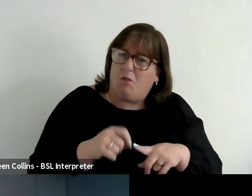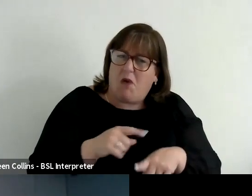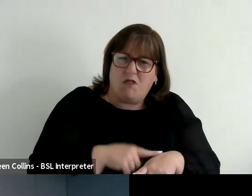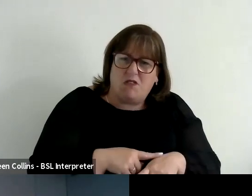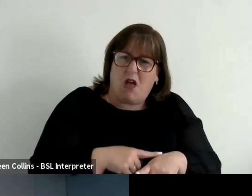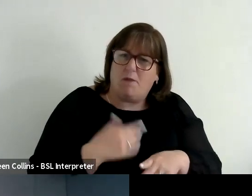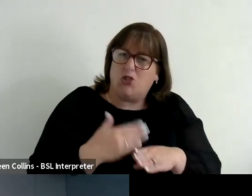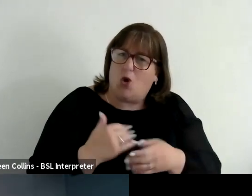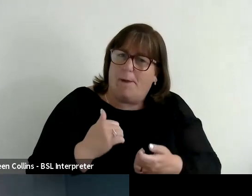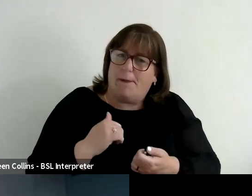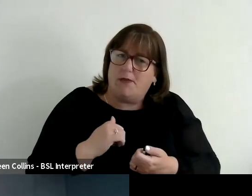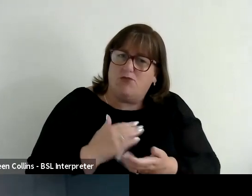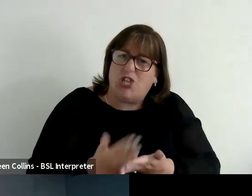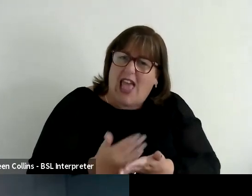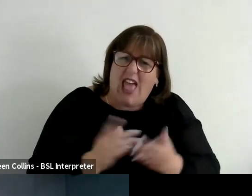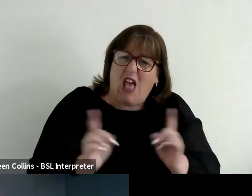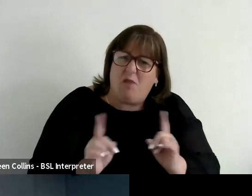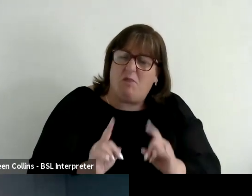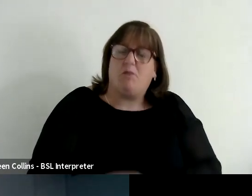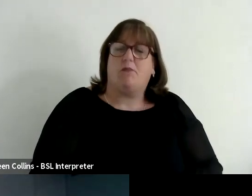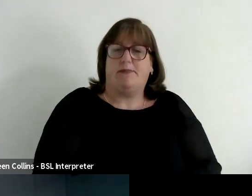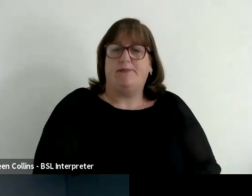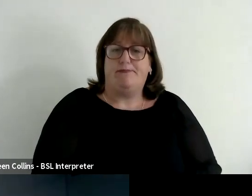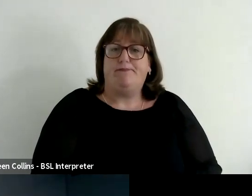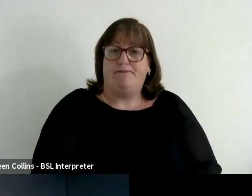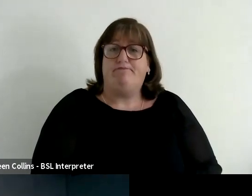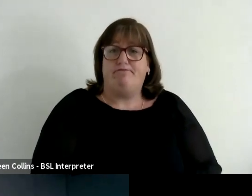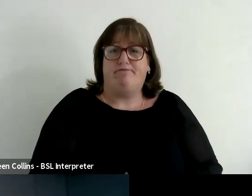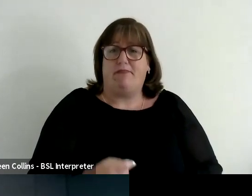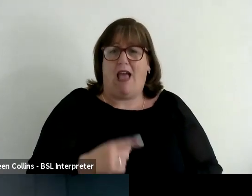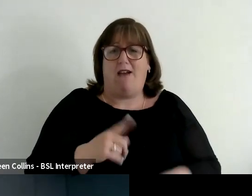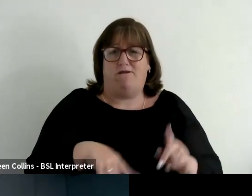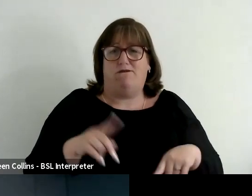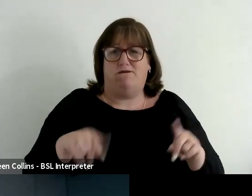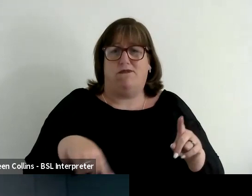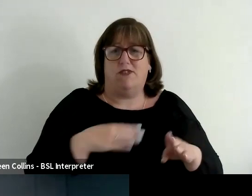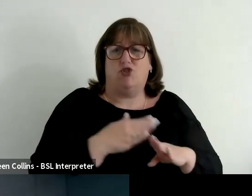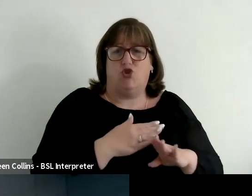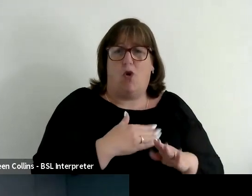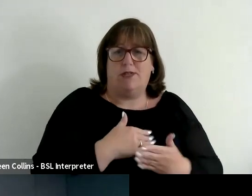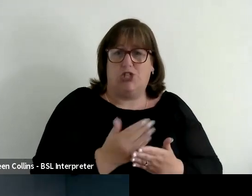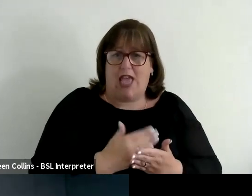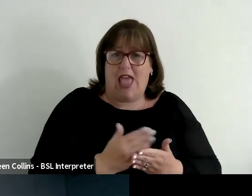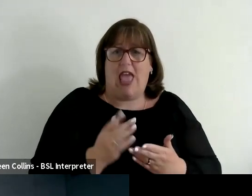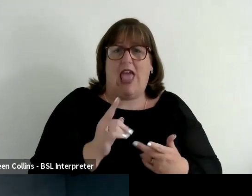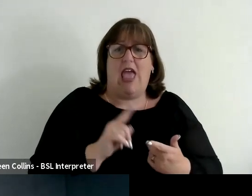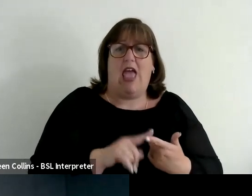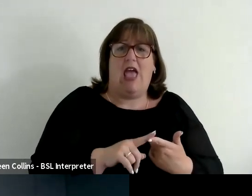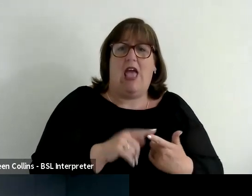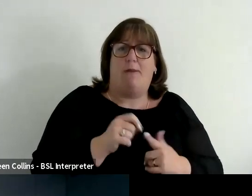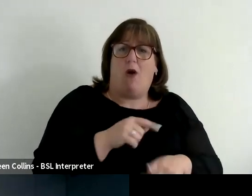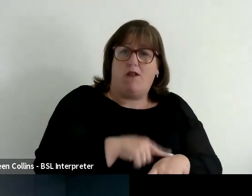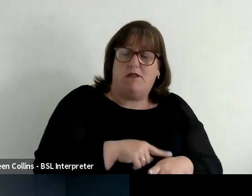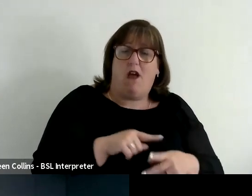of working? Yeah, so we have part-time roles, we have quite a few job sharers. We do have, it does tend to be more